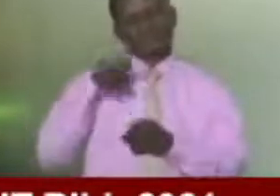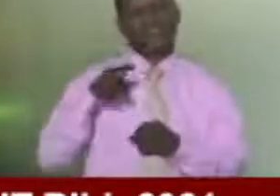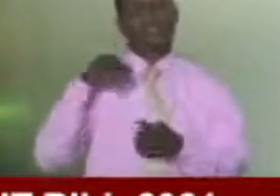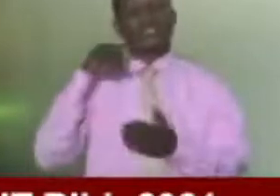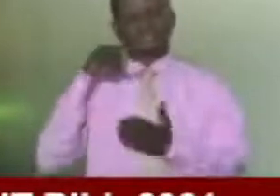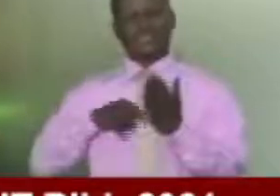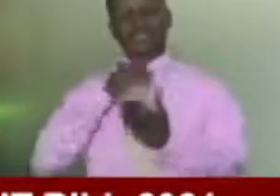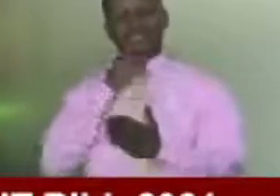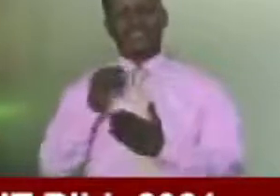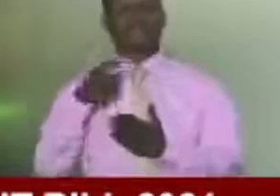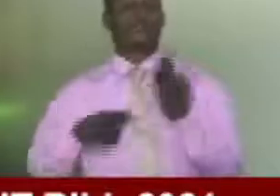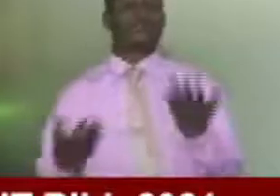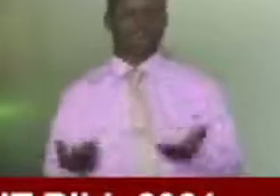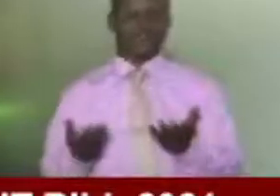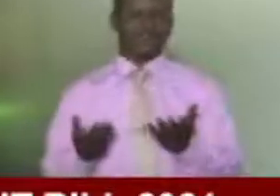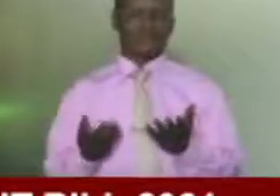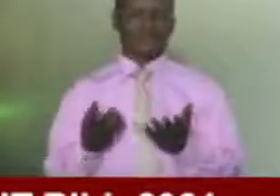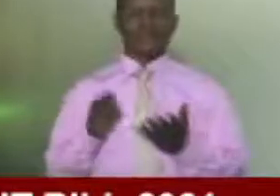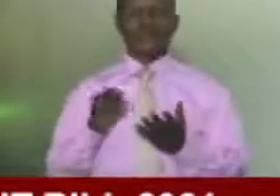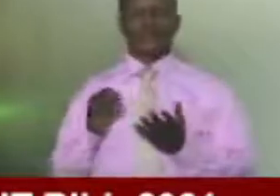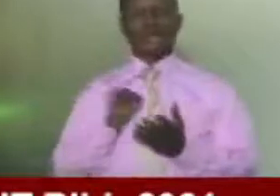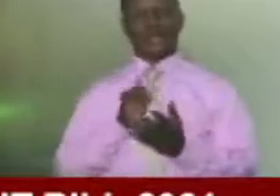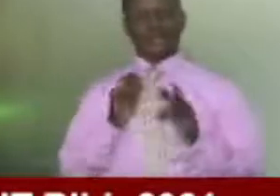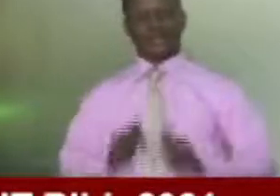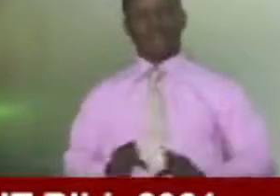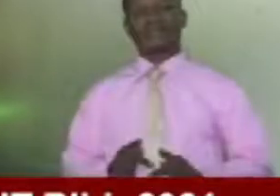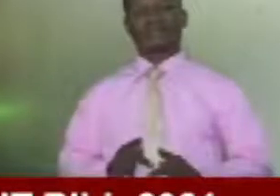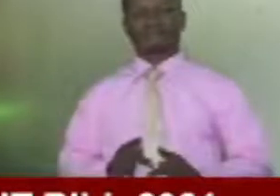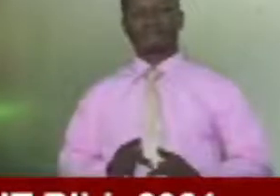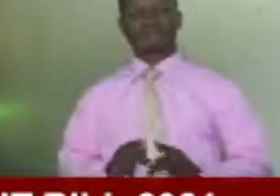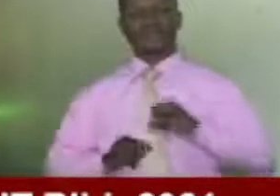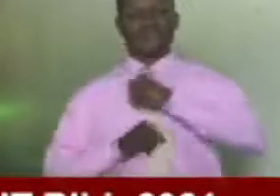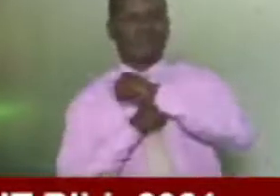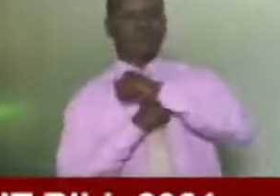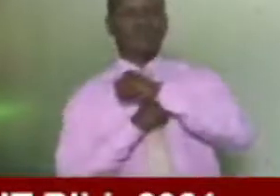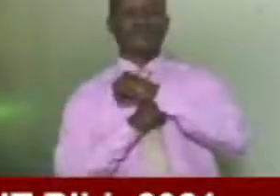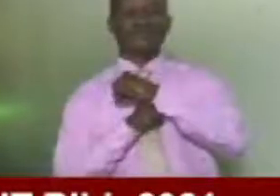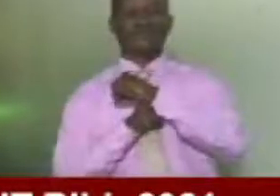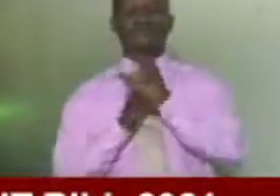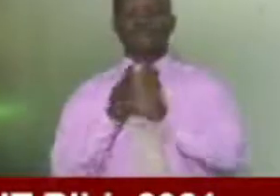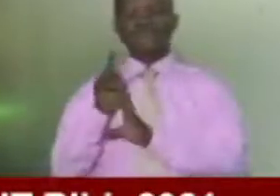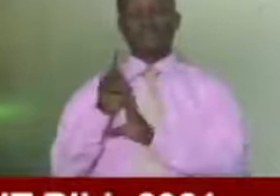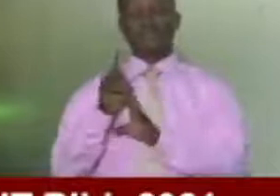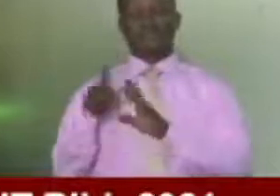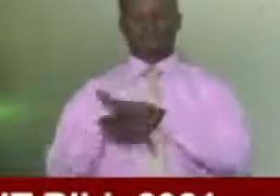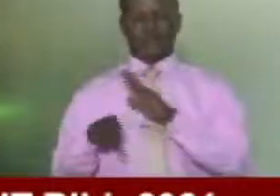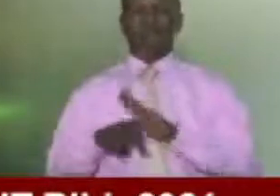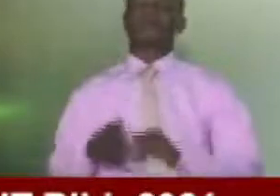candidate, this is the person we want to support. So I personally vouch for direct primaries.